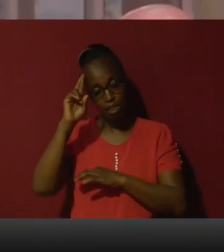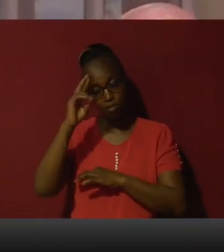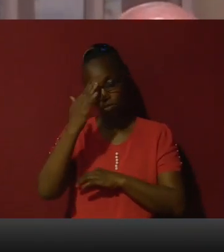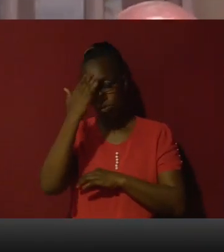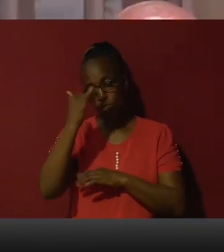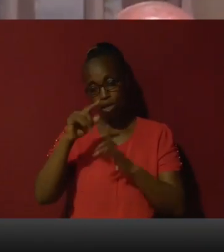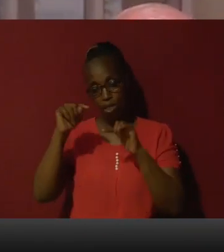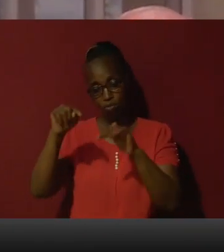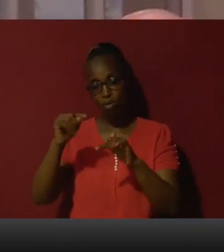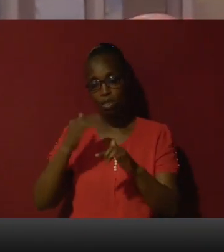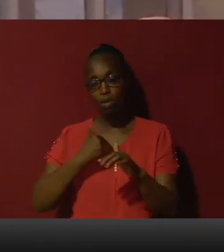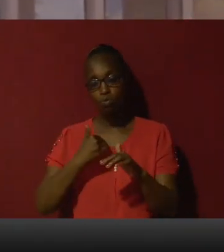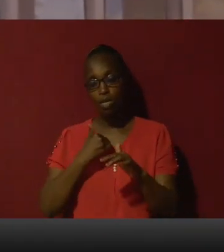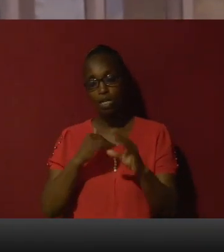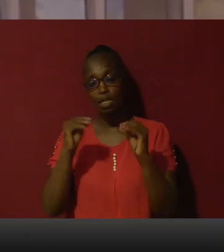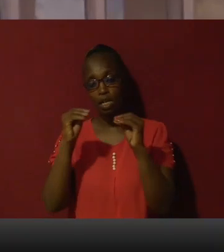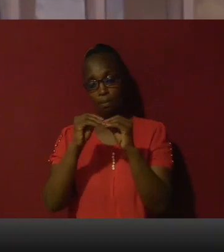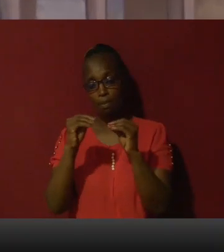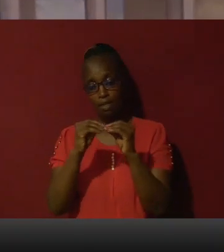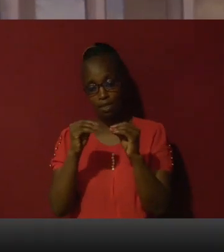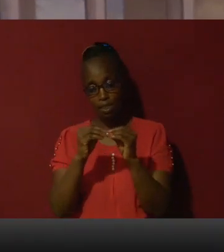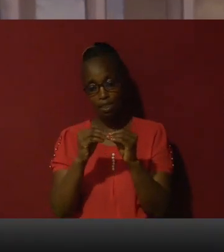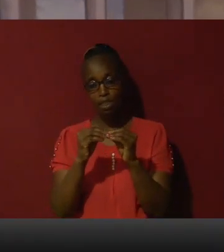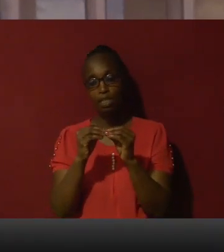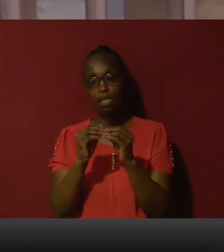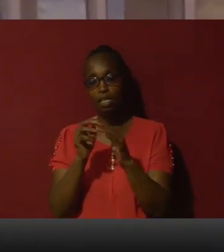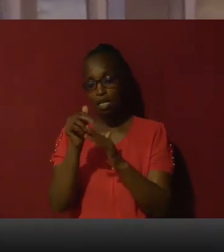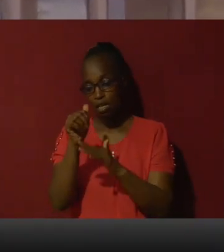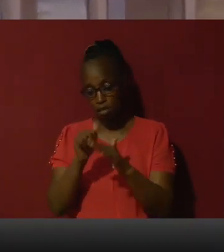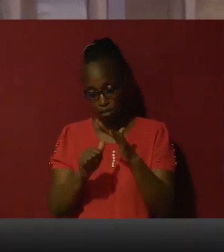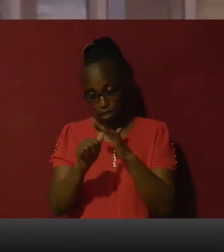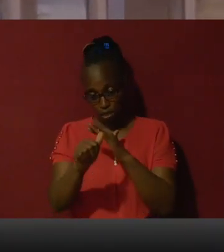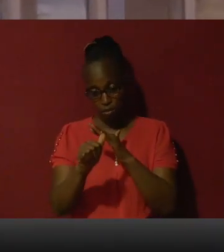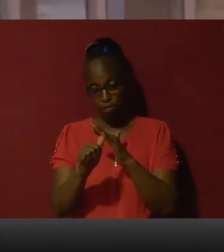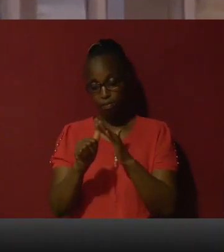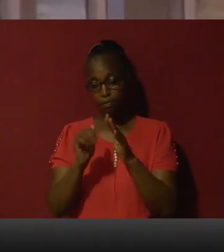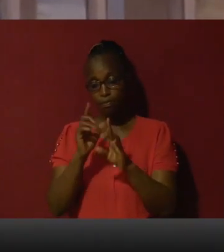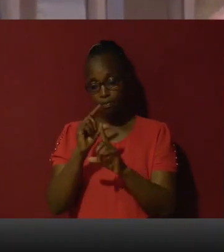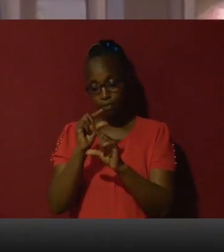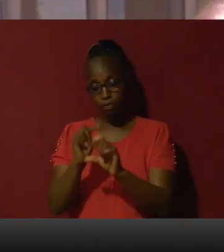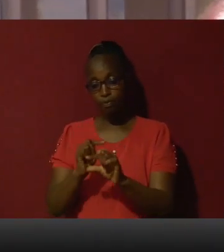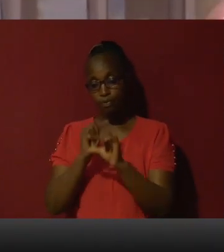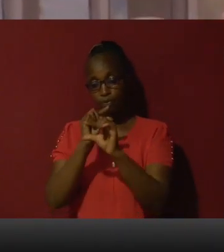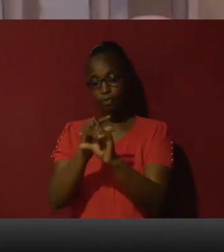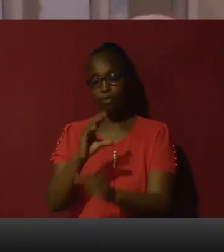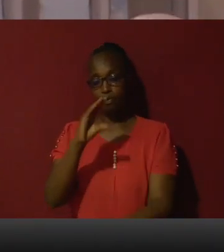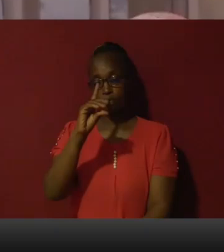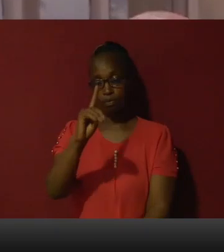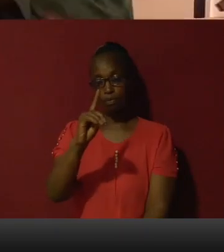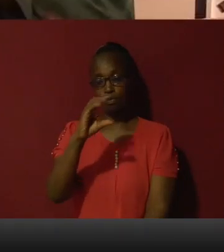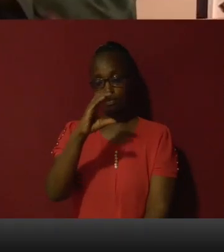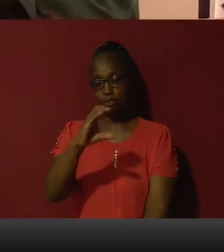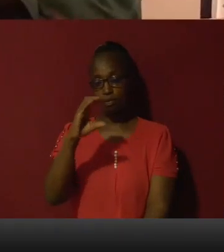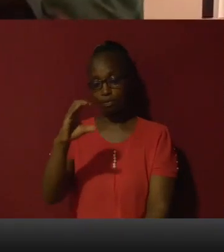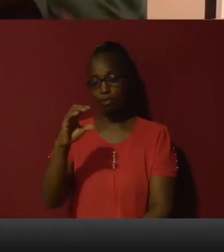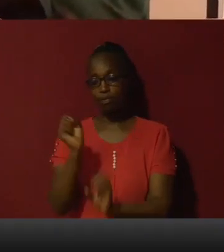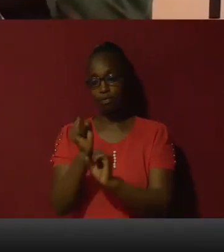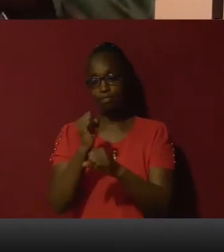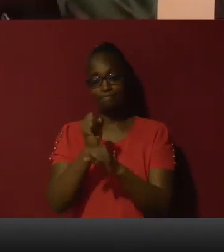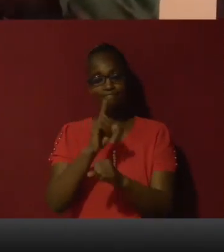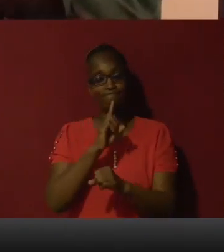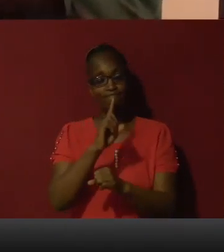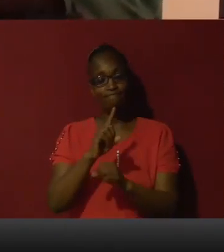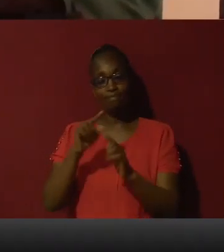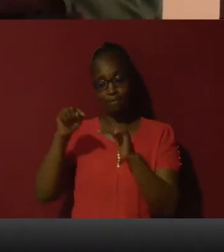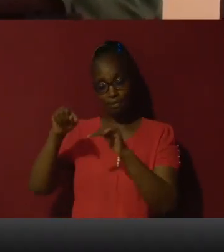held a meeting with the GAO, that is the local administration, under the guidance of our DCC, to make sure that within Gichugu